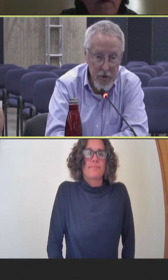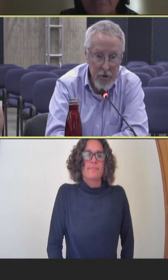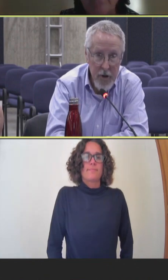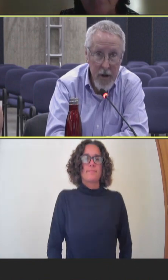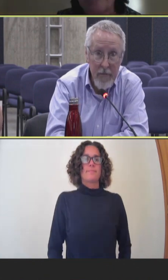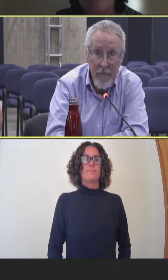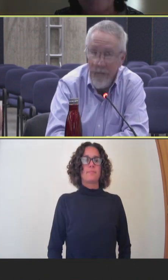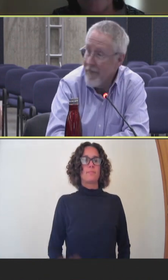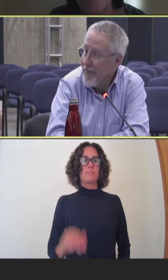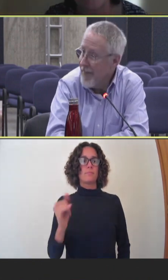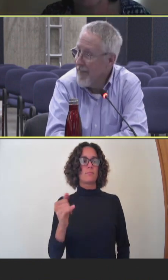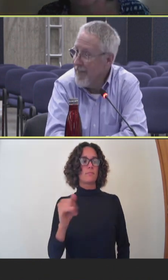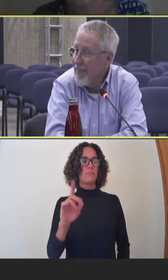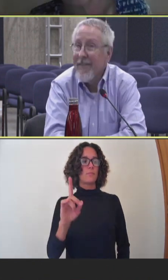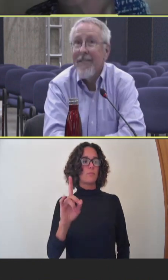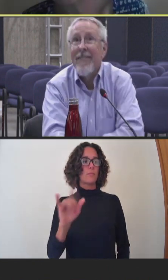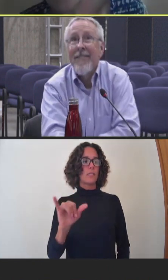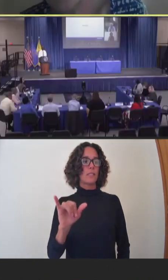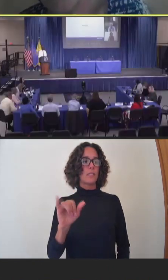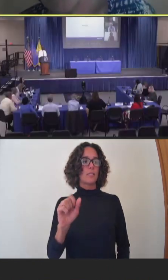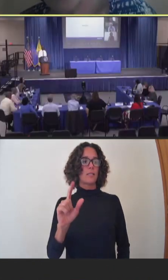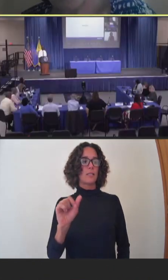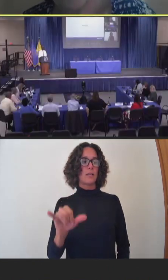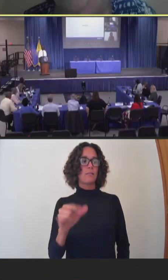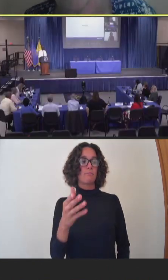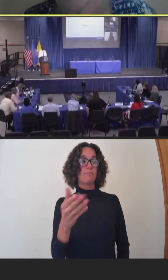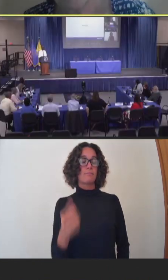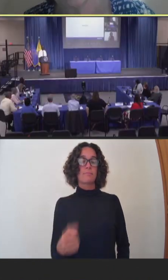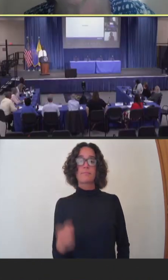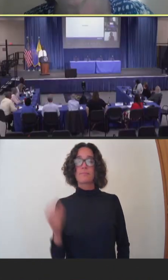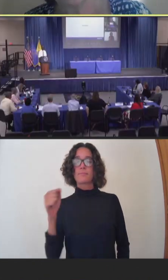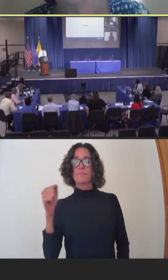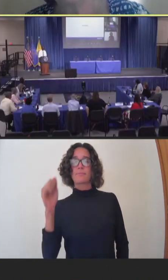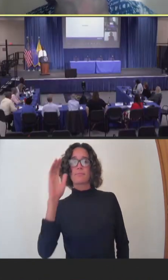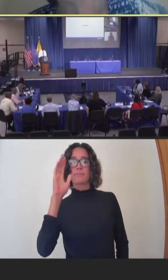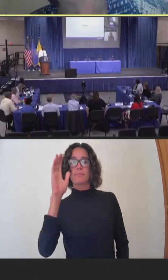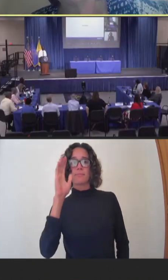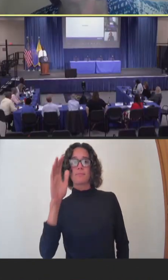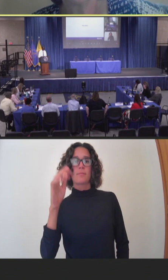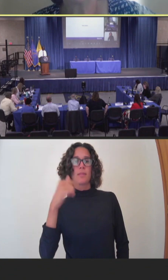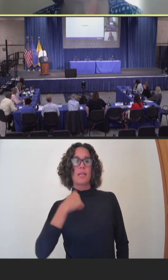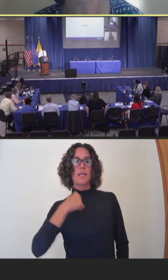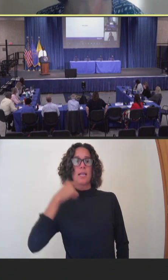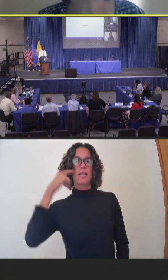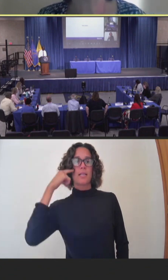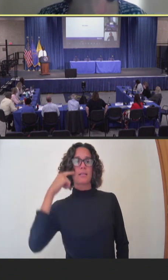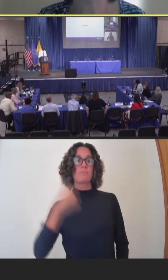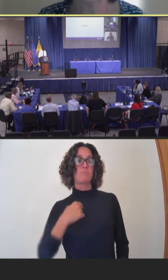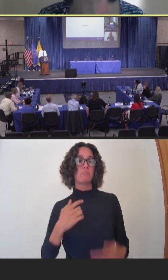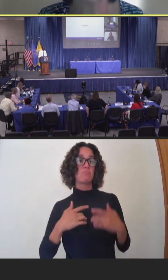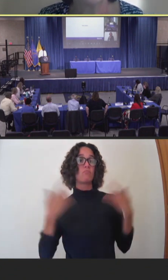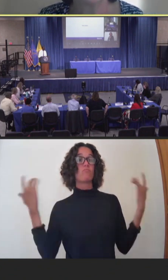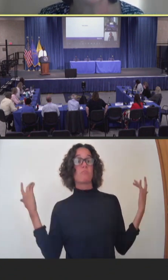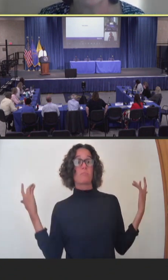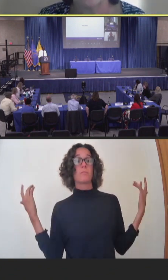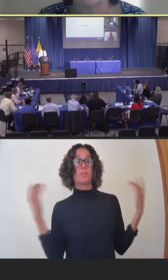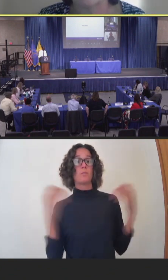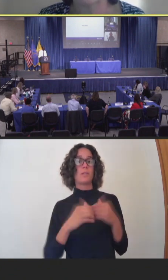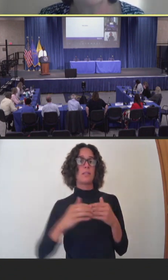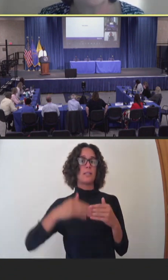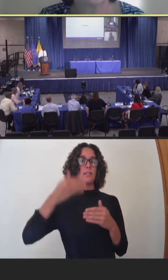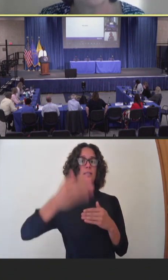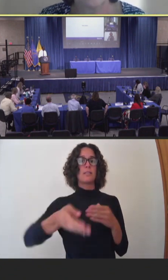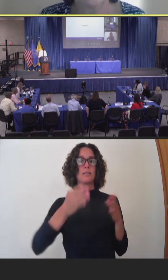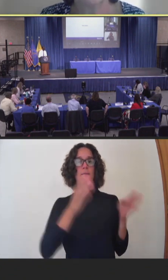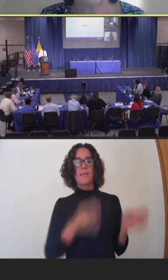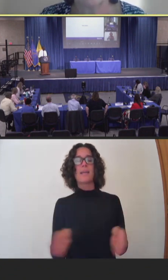Judy Schley? Yes, hi. I think I'm excited about this next plan. One